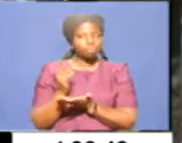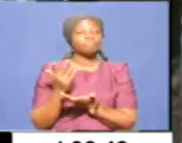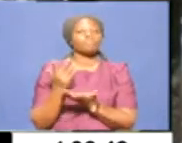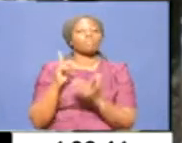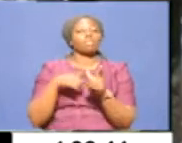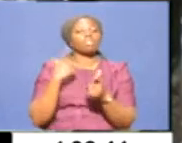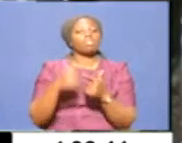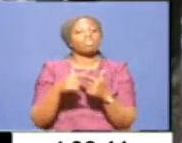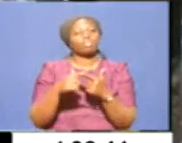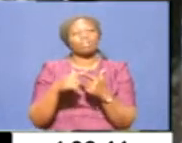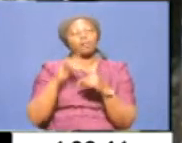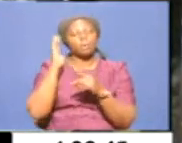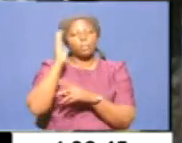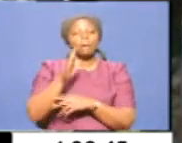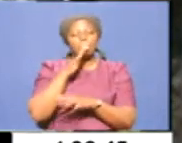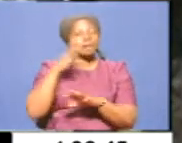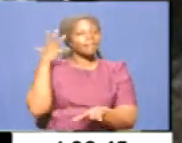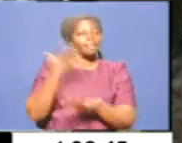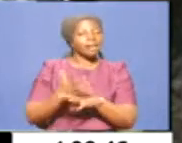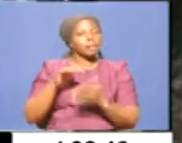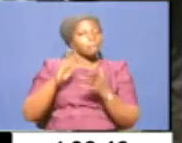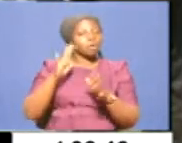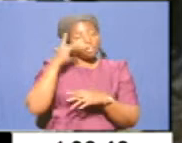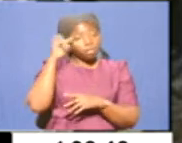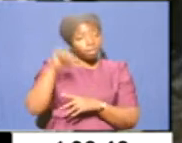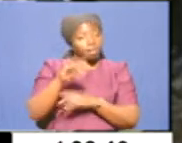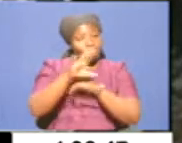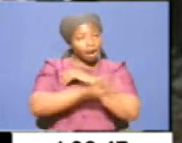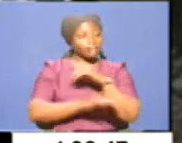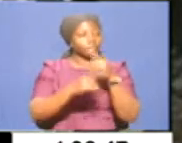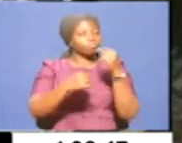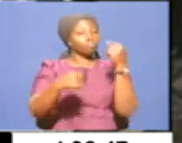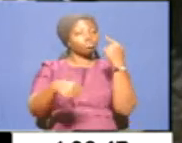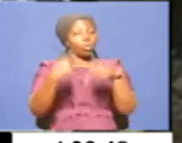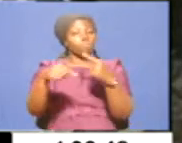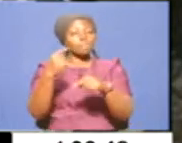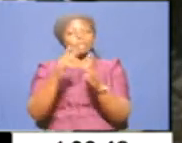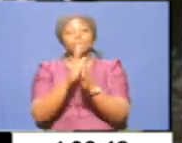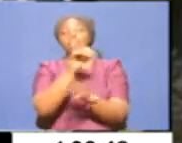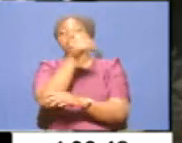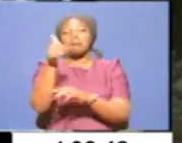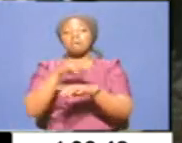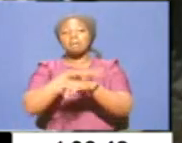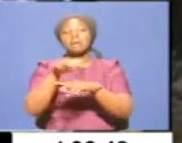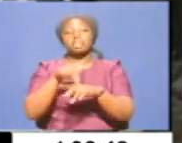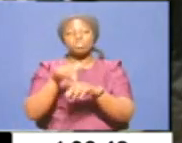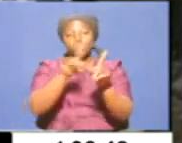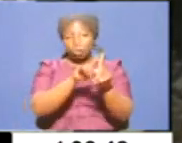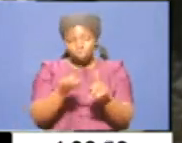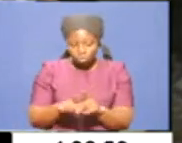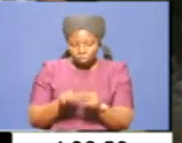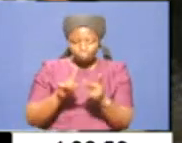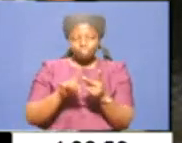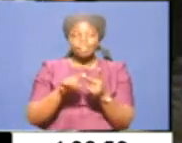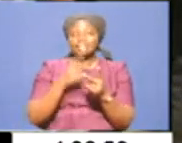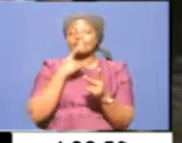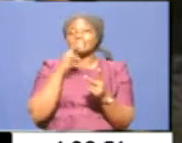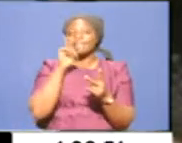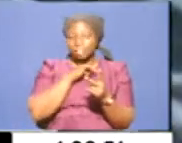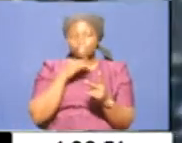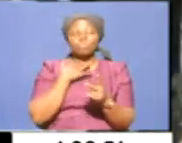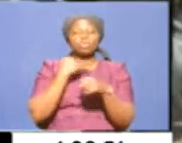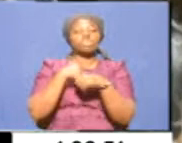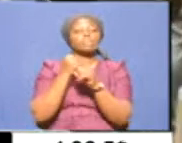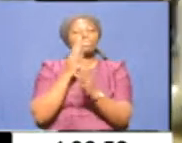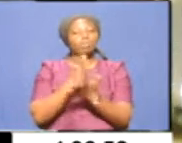to be extremely difficult for this country to compete against other nations. What else? Well, the other thing he's actually saying is that he wants to ensure that there are